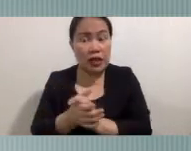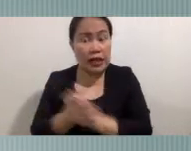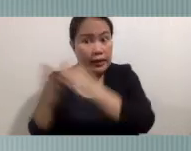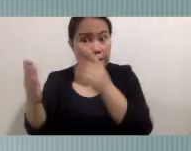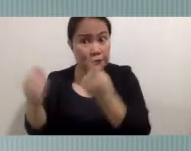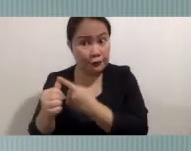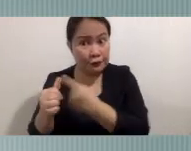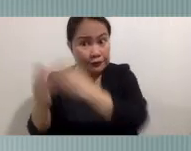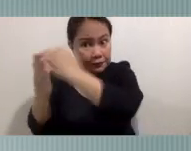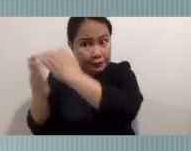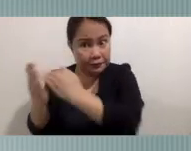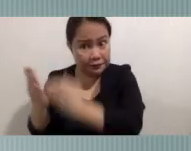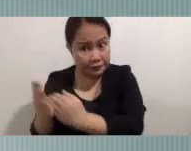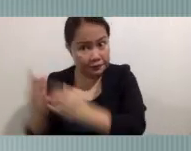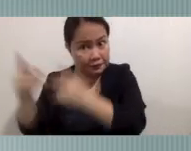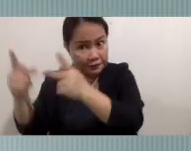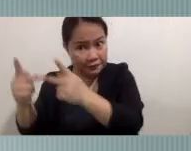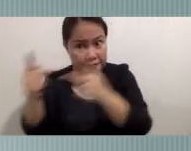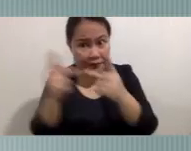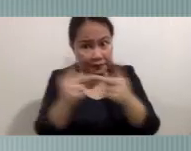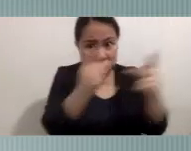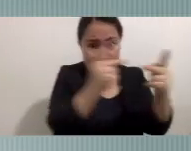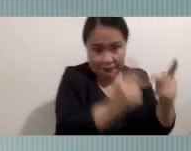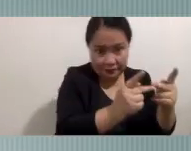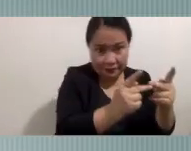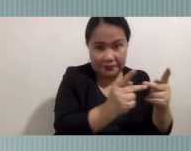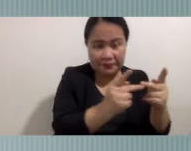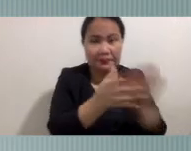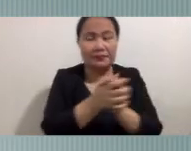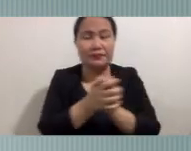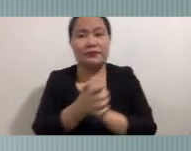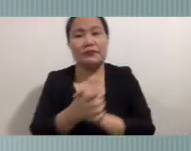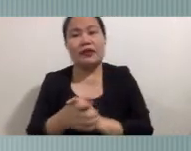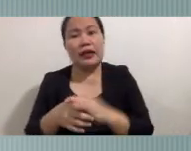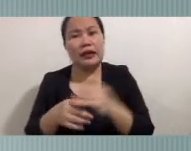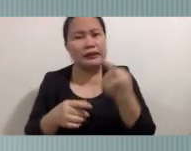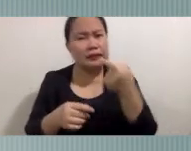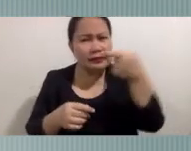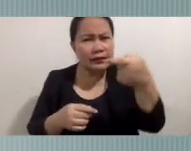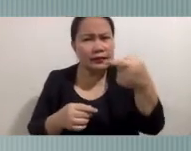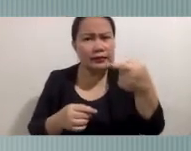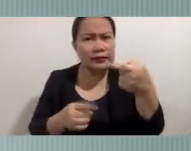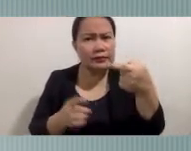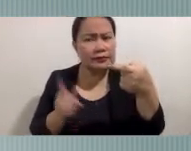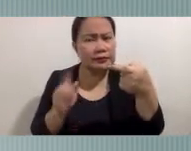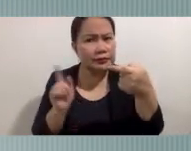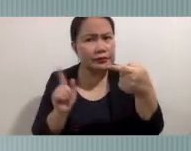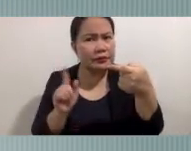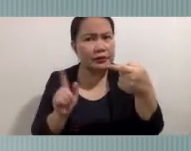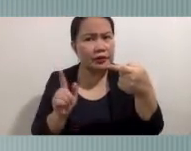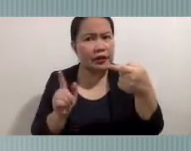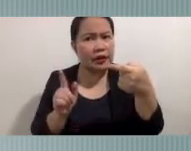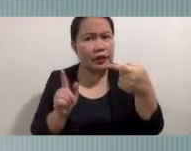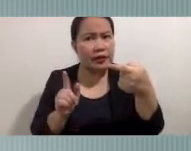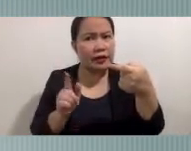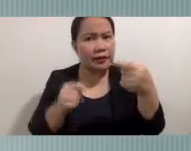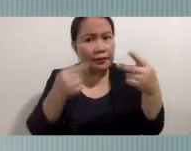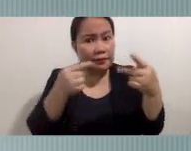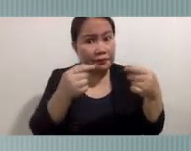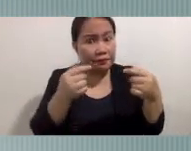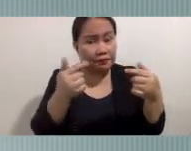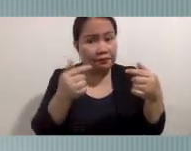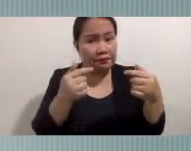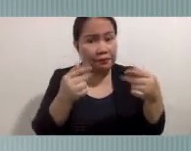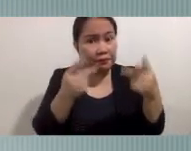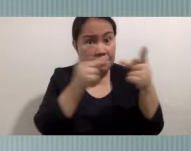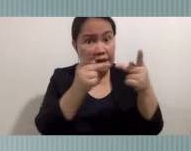all the pairs of integers. So, again, dito tayo titingin. Since negative ito, ibig sabihin, yung pairs of